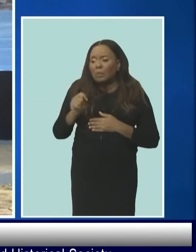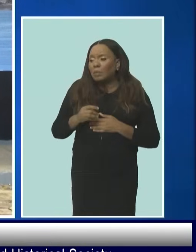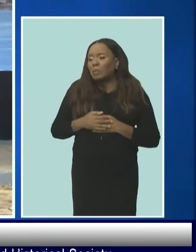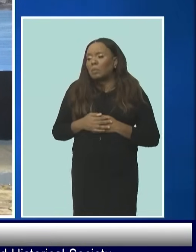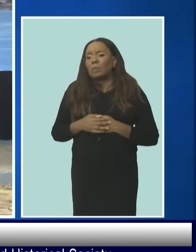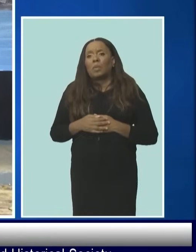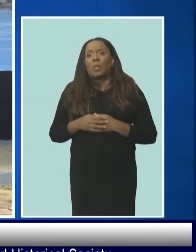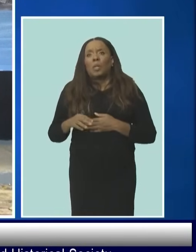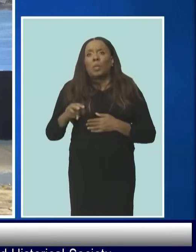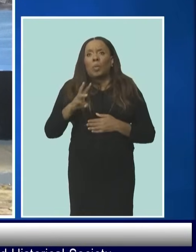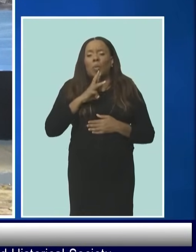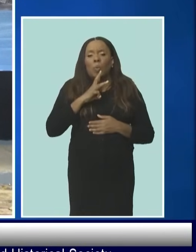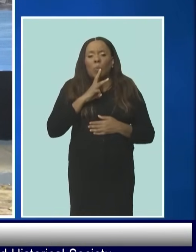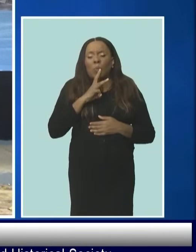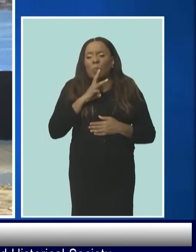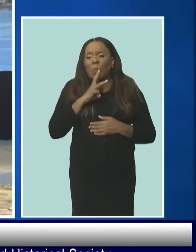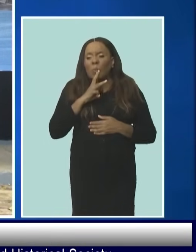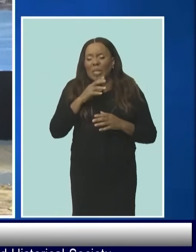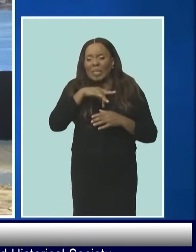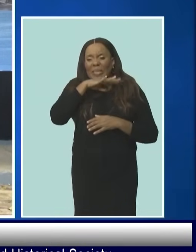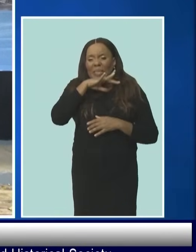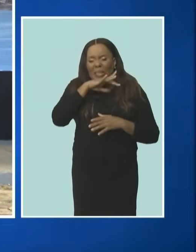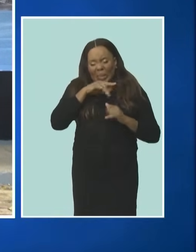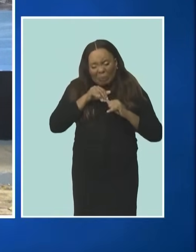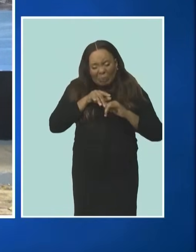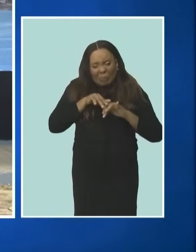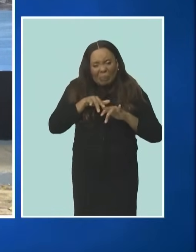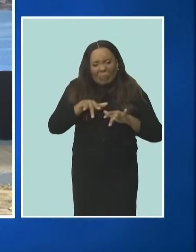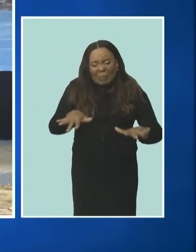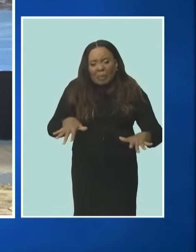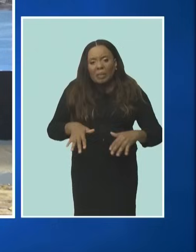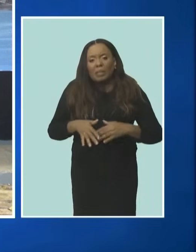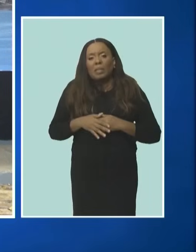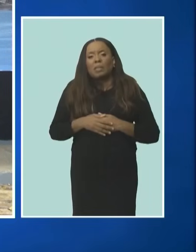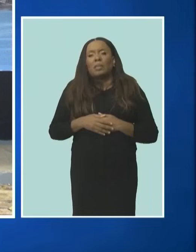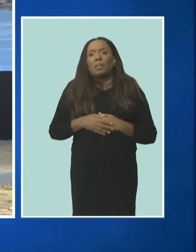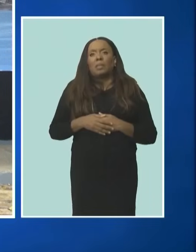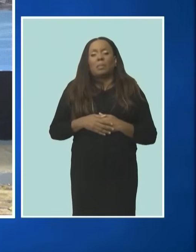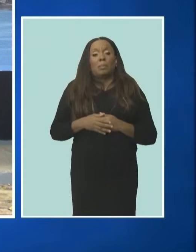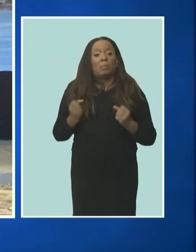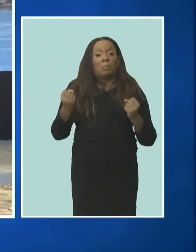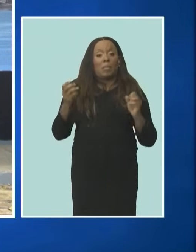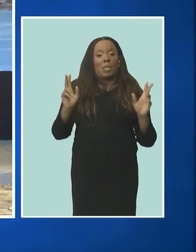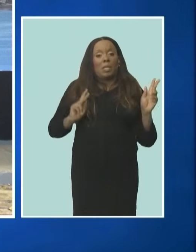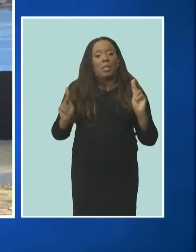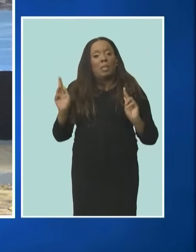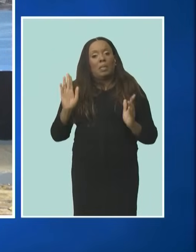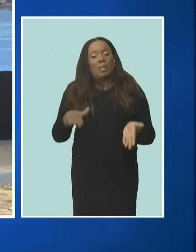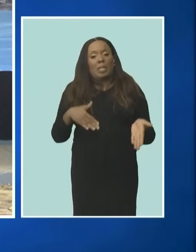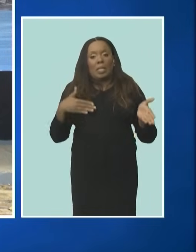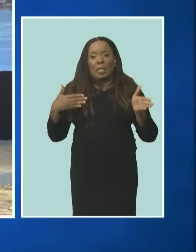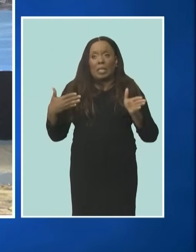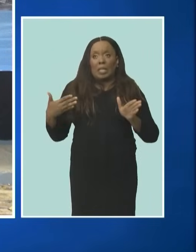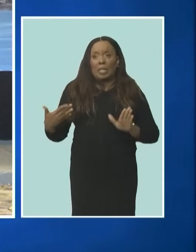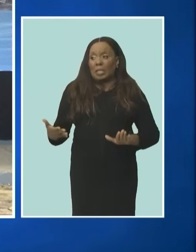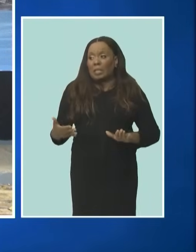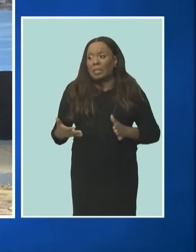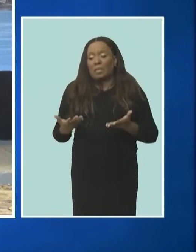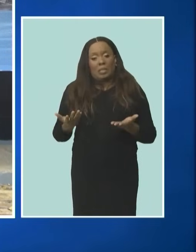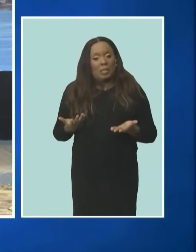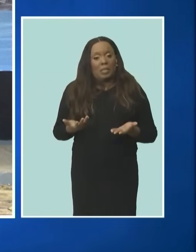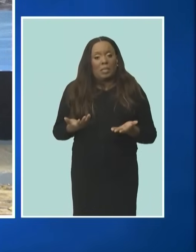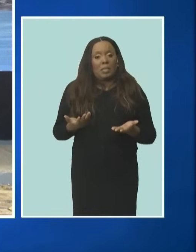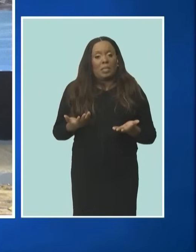water became contaminated. There was a quite heavy death toll after the hurricane, which had nothing to